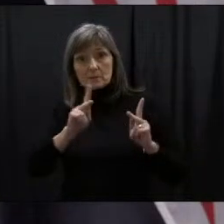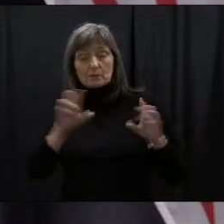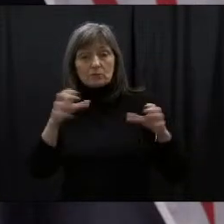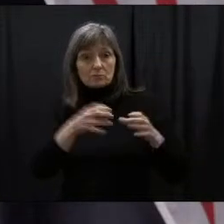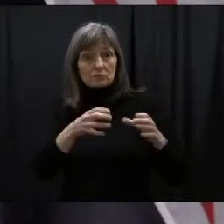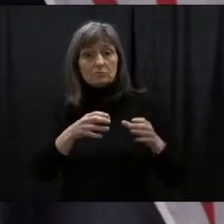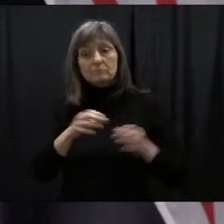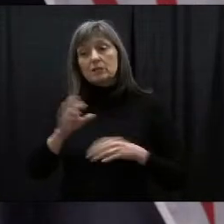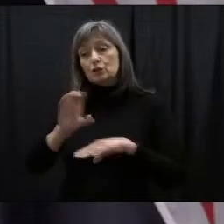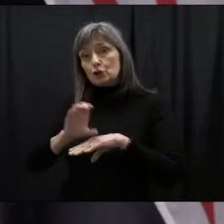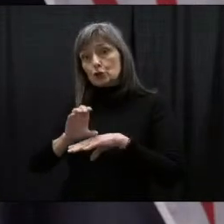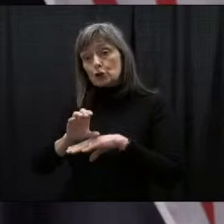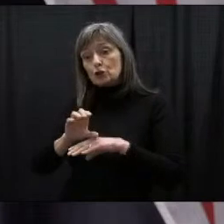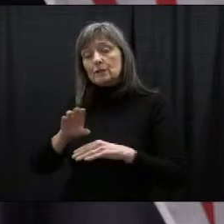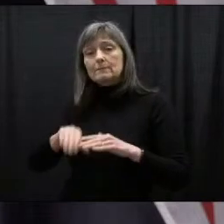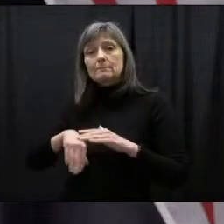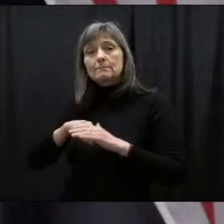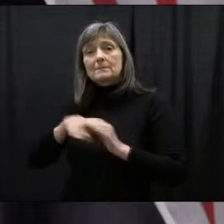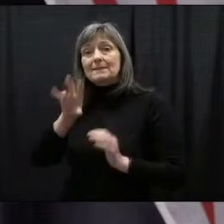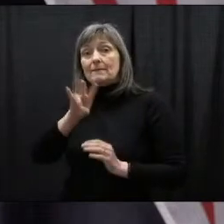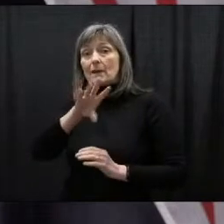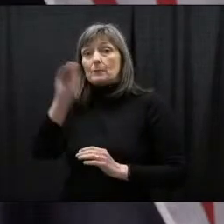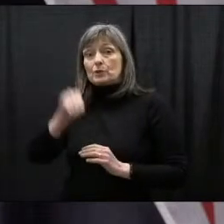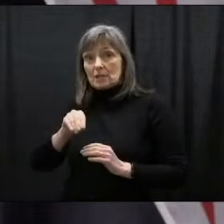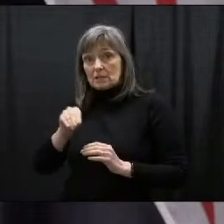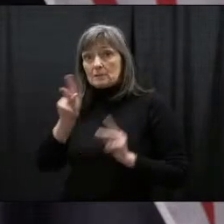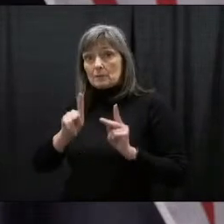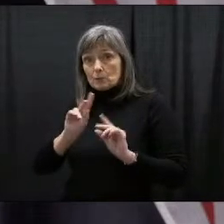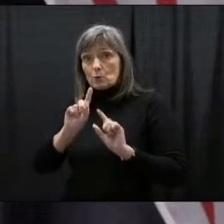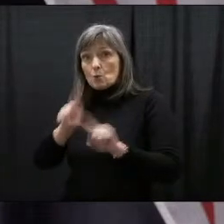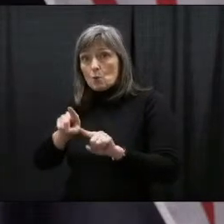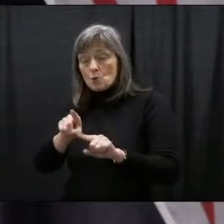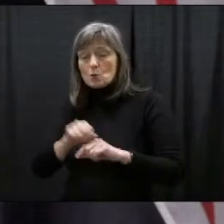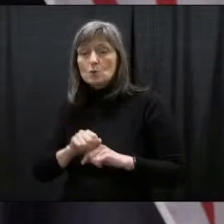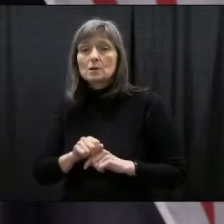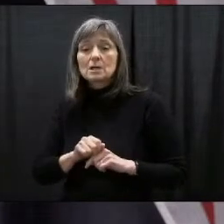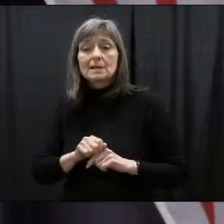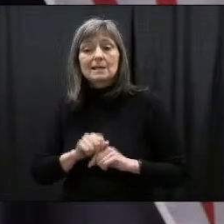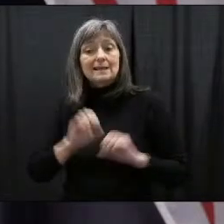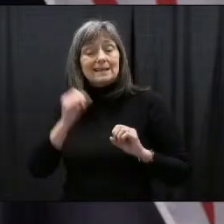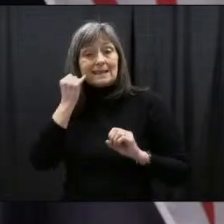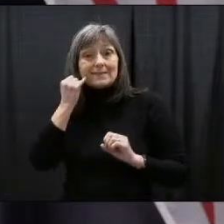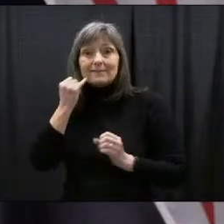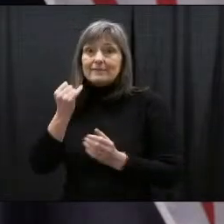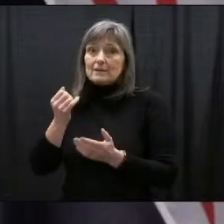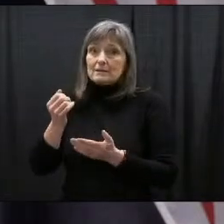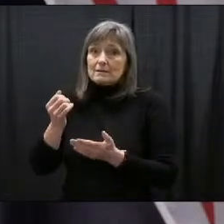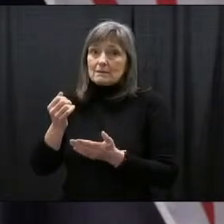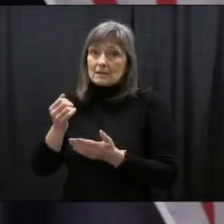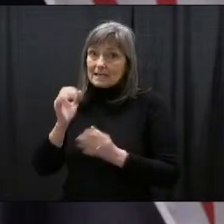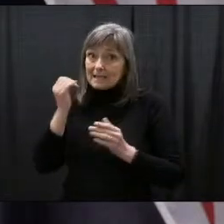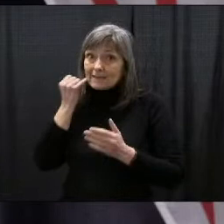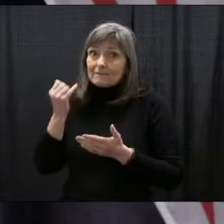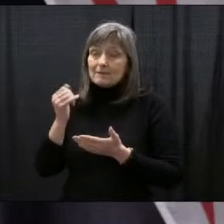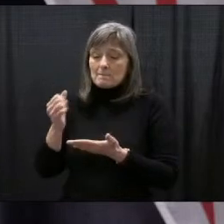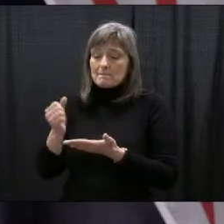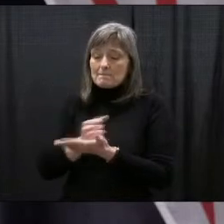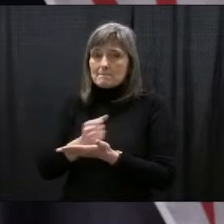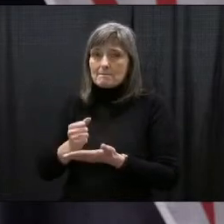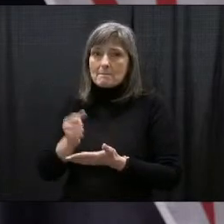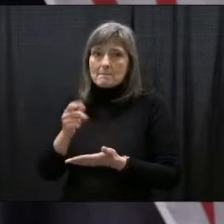of vaccination are limited to 75% capacity. Those that do not require proof of vaccination are limited to 50%